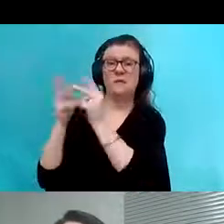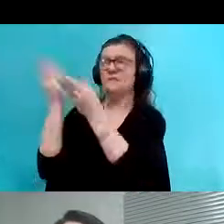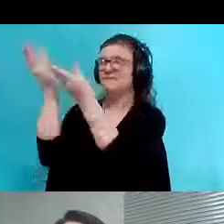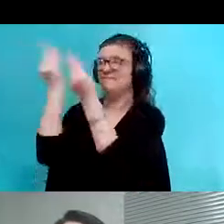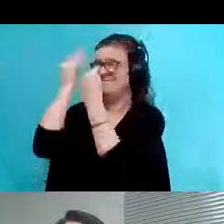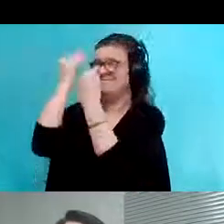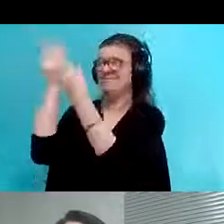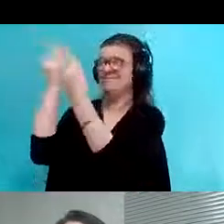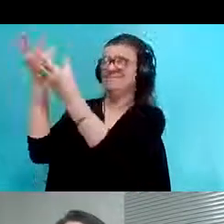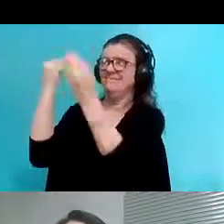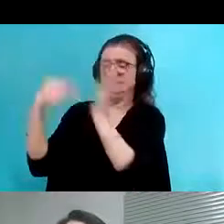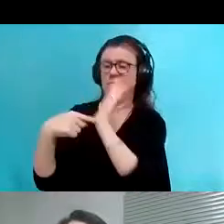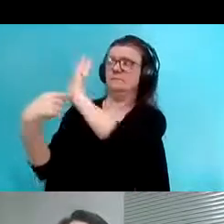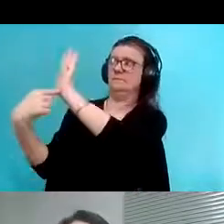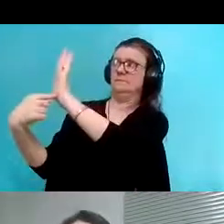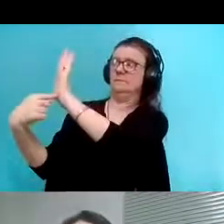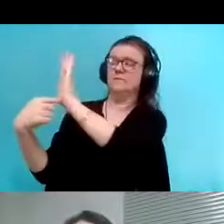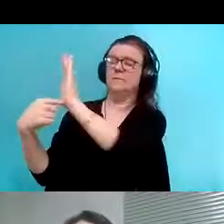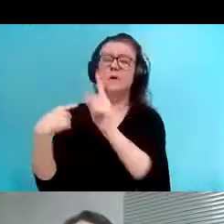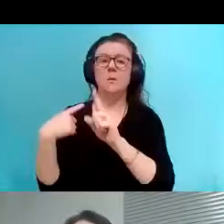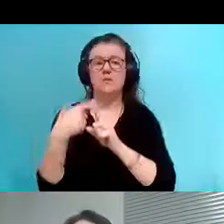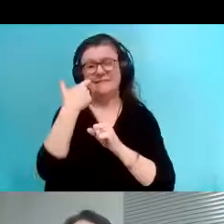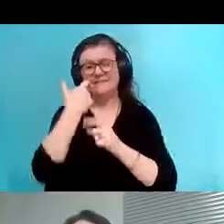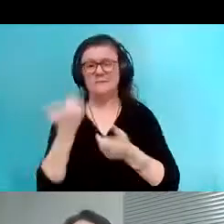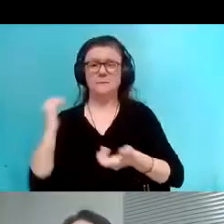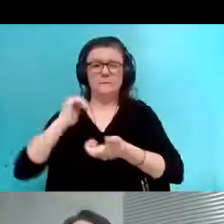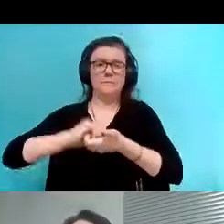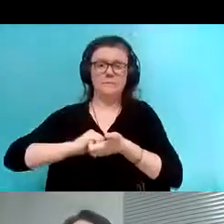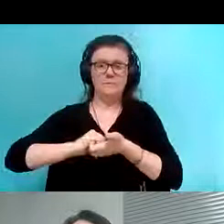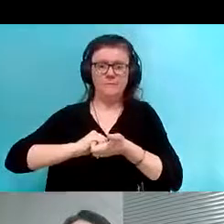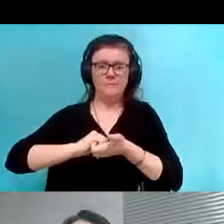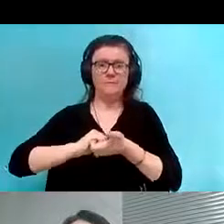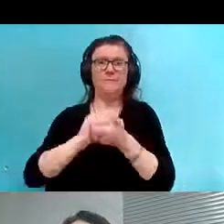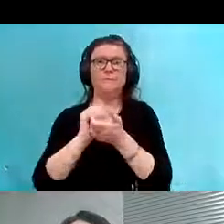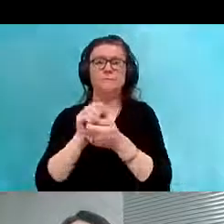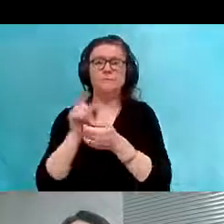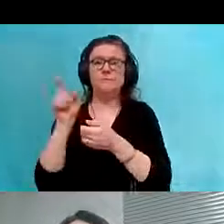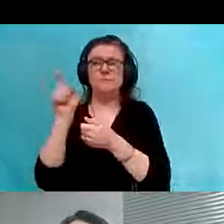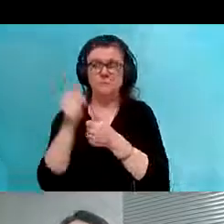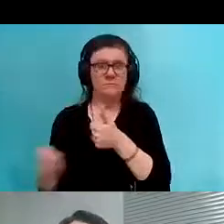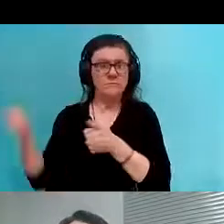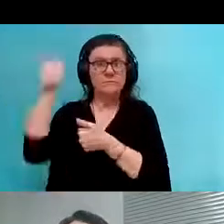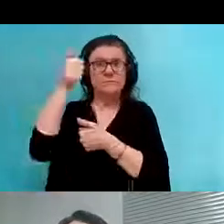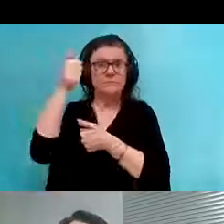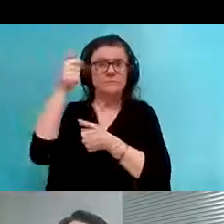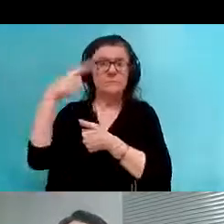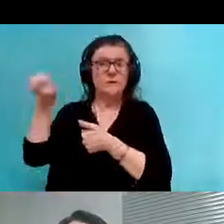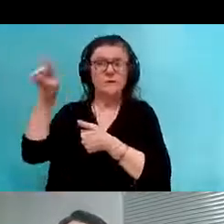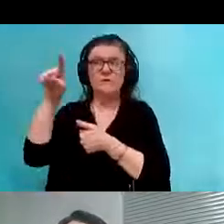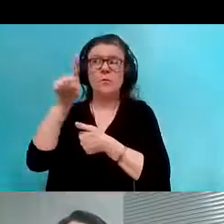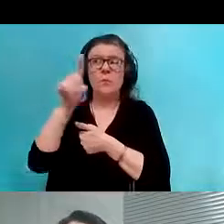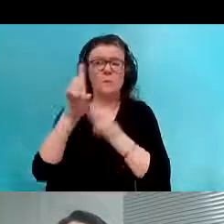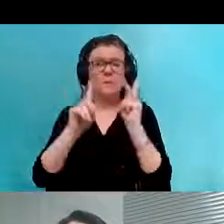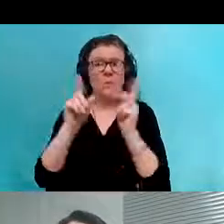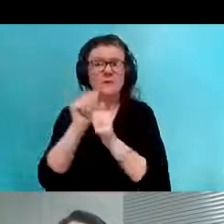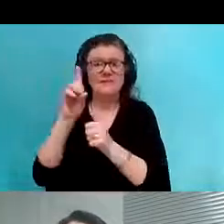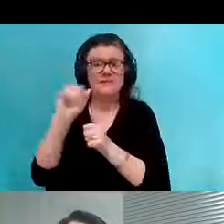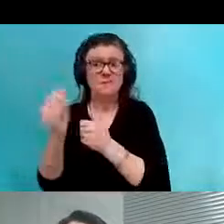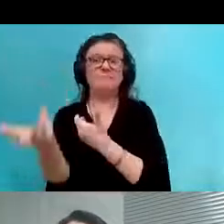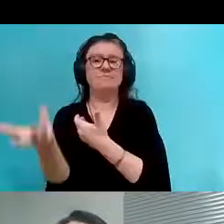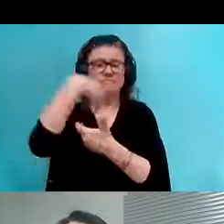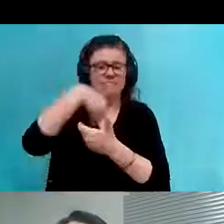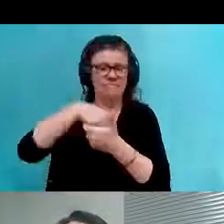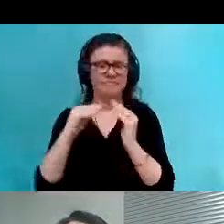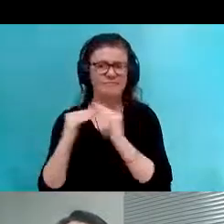recent development is our partnership with the relevant ministries for integration of the disability indicators